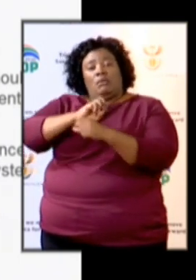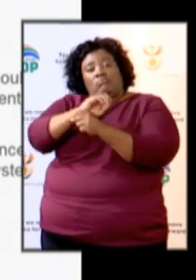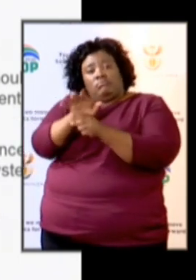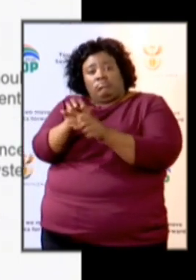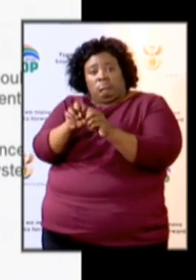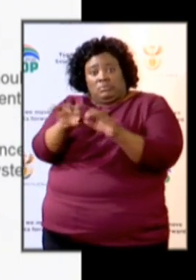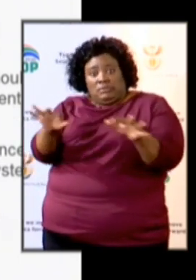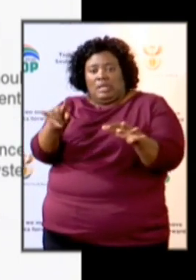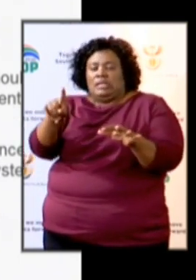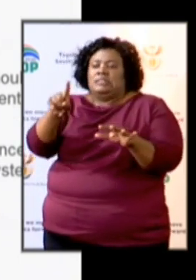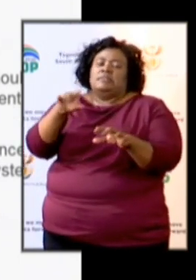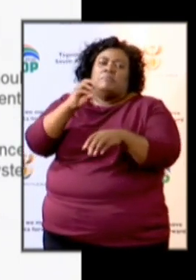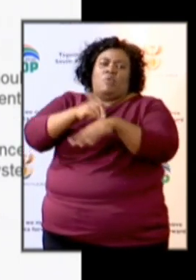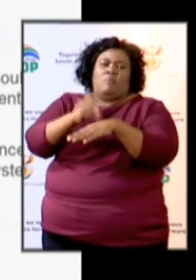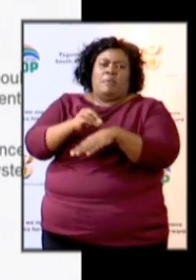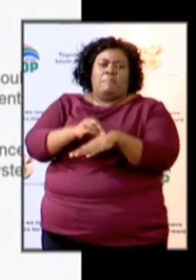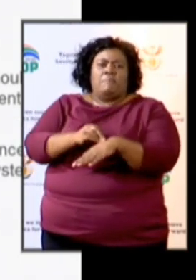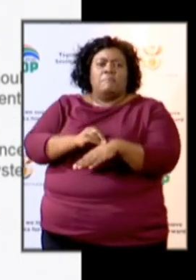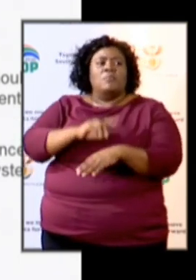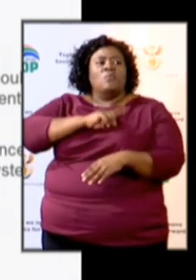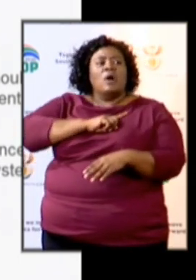a big problem, because there are lots of